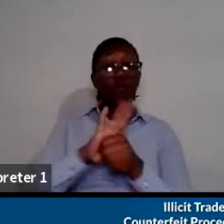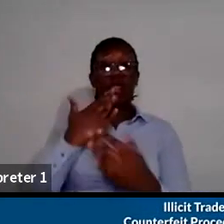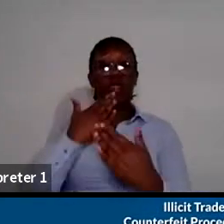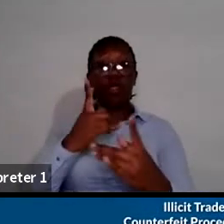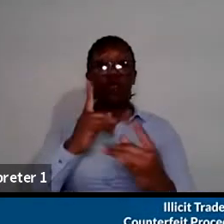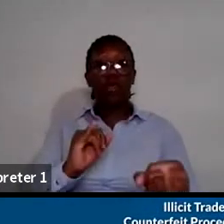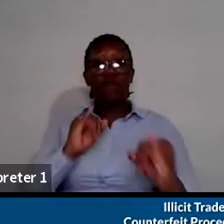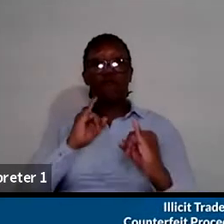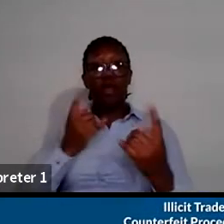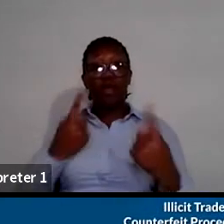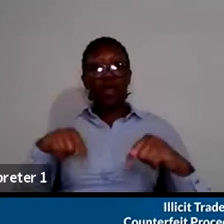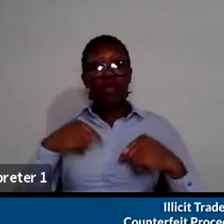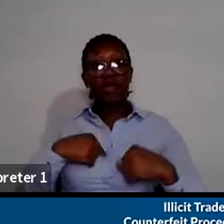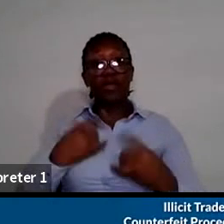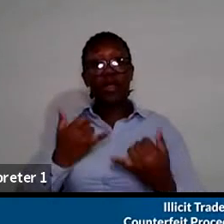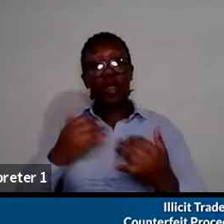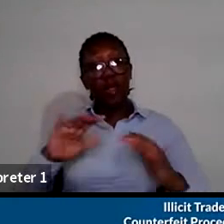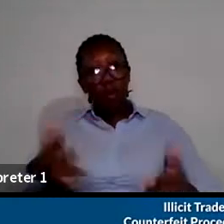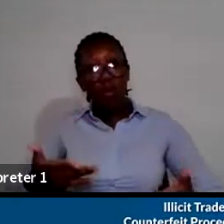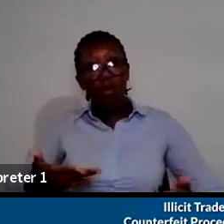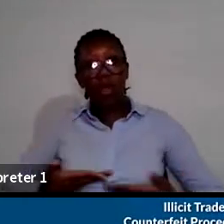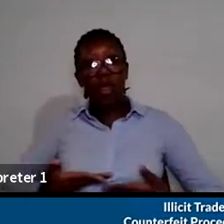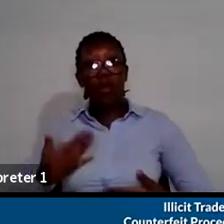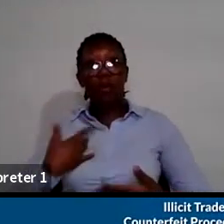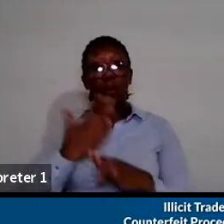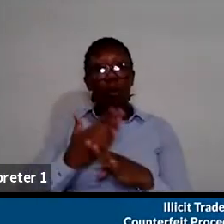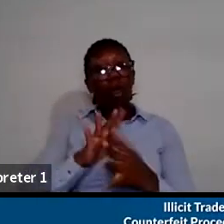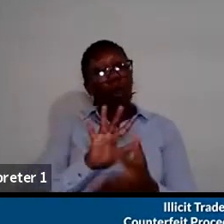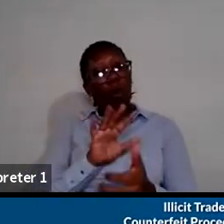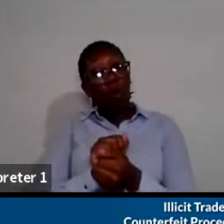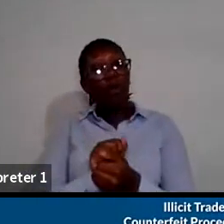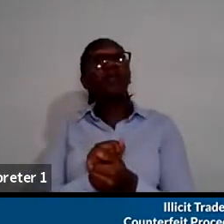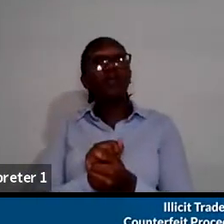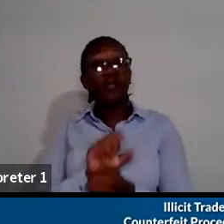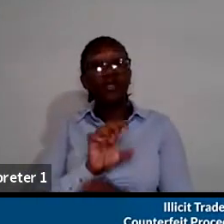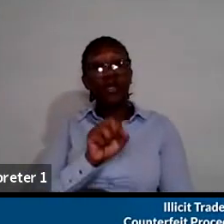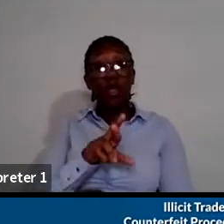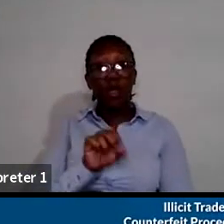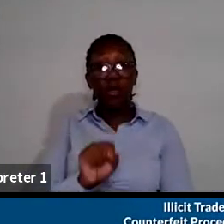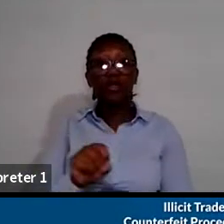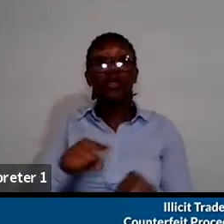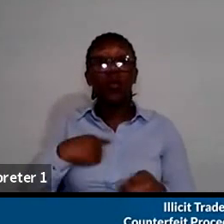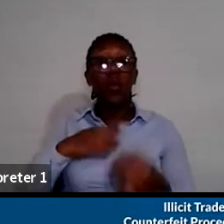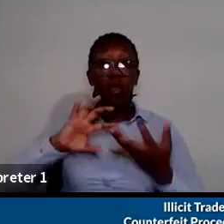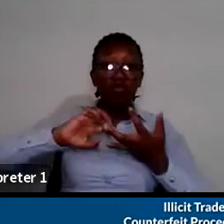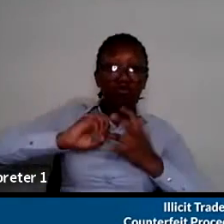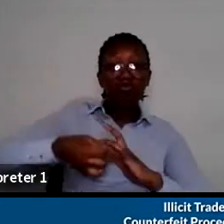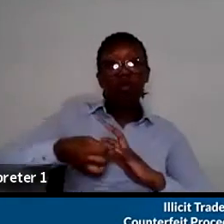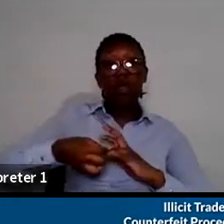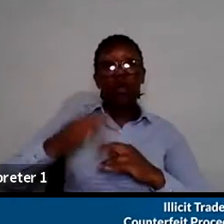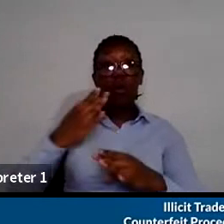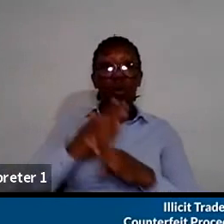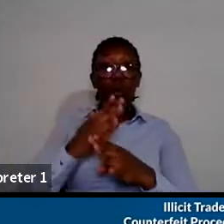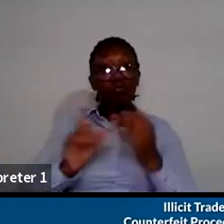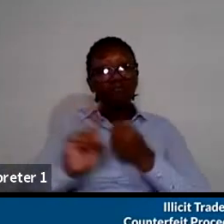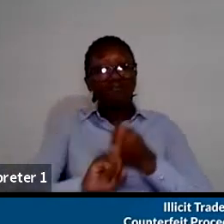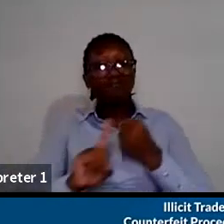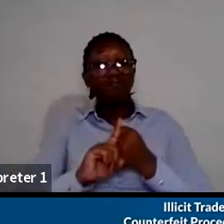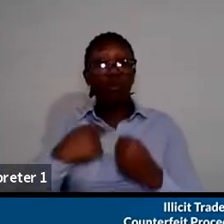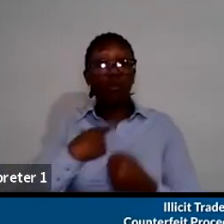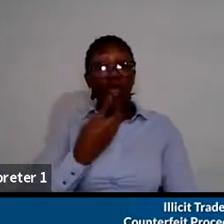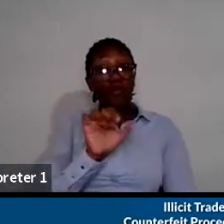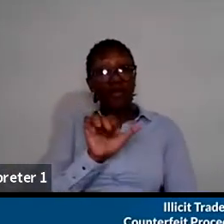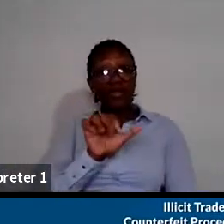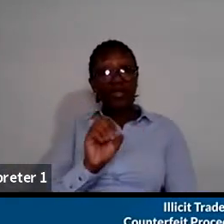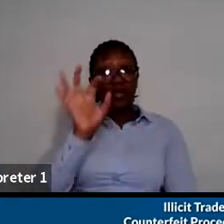We welcome the comments about working with SARS, and we try to do as much as we can. More than 60% of the